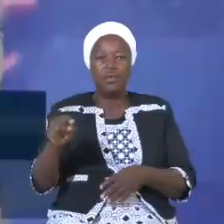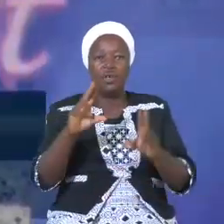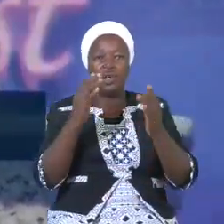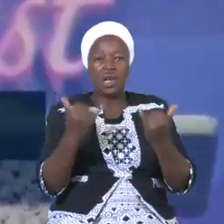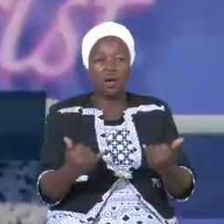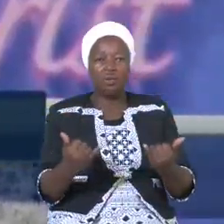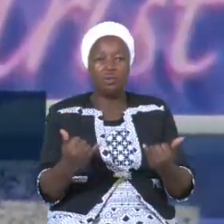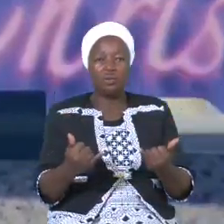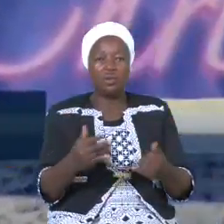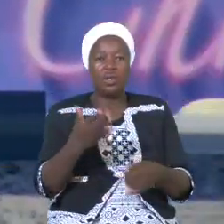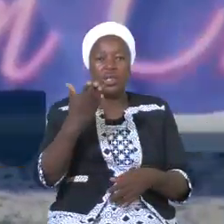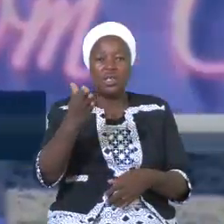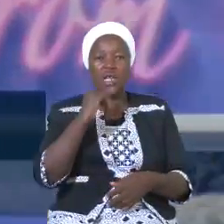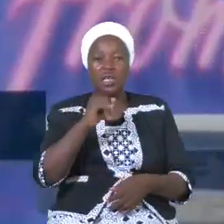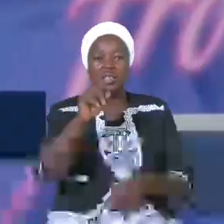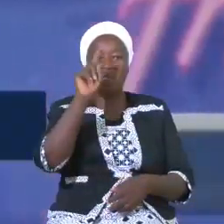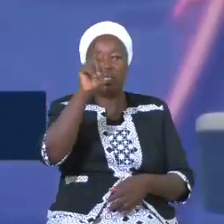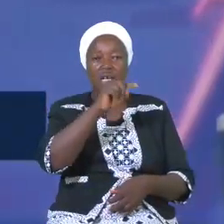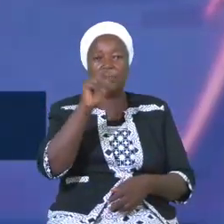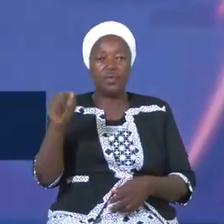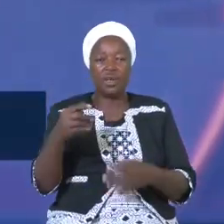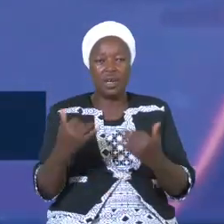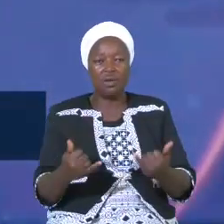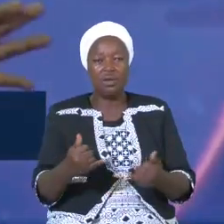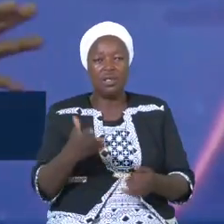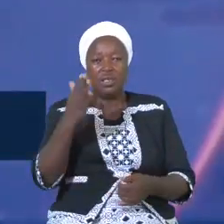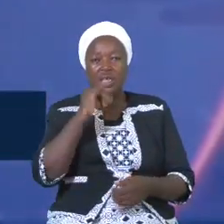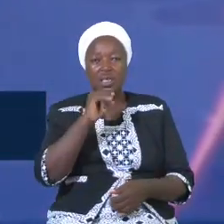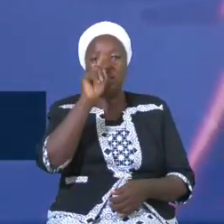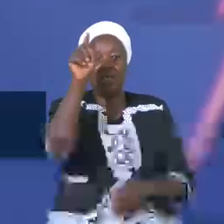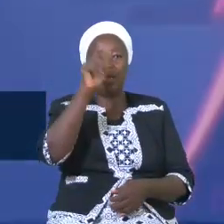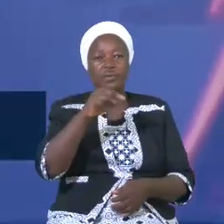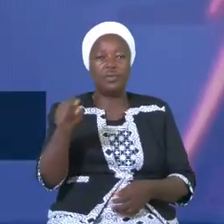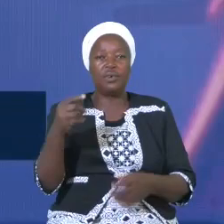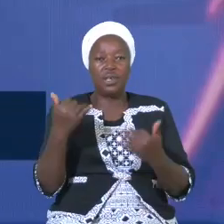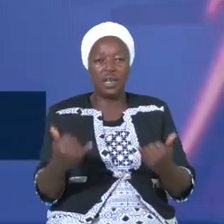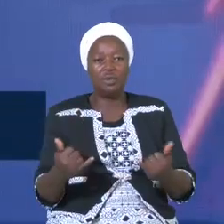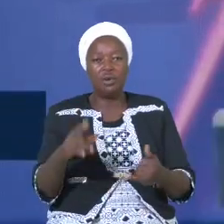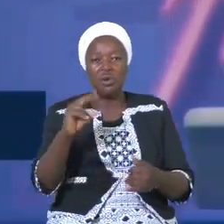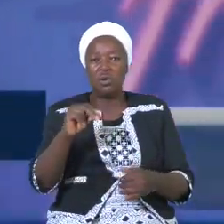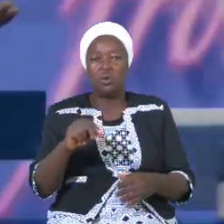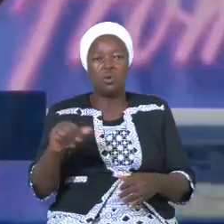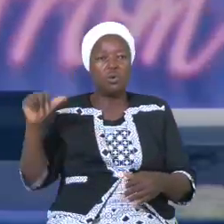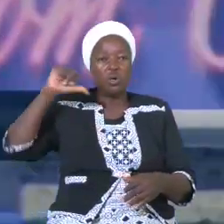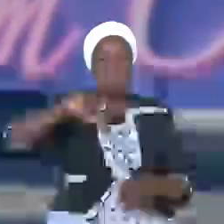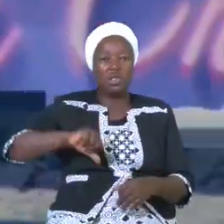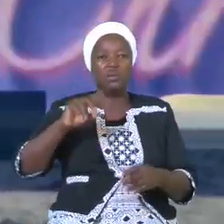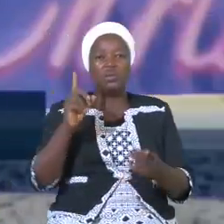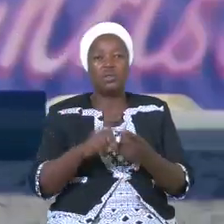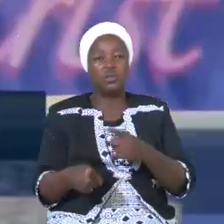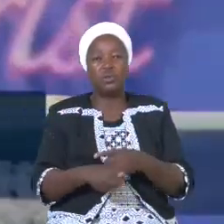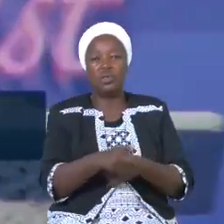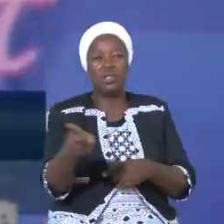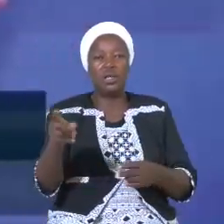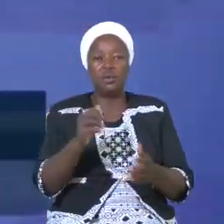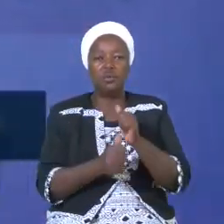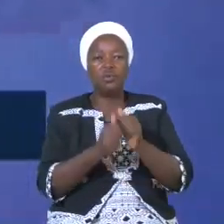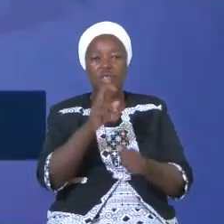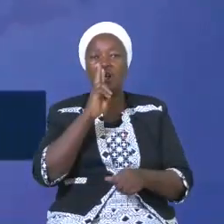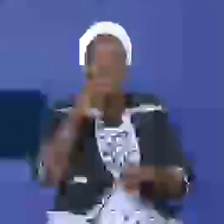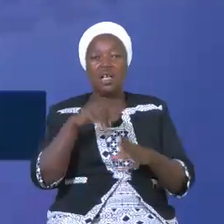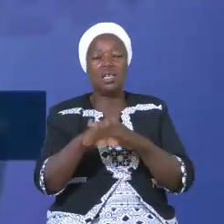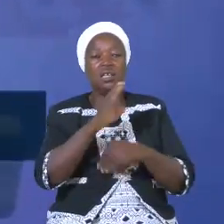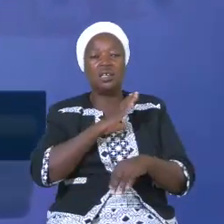is therefore now there is therefore now no condemnation to them which are in christ